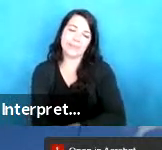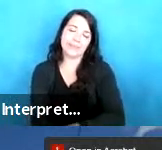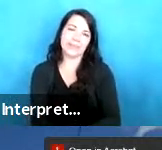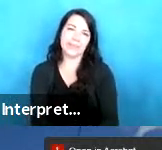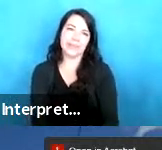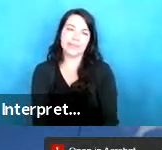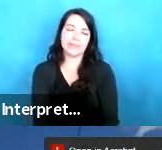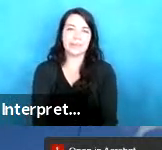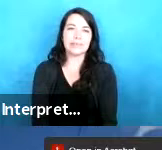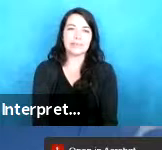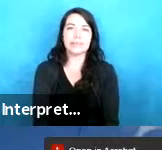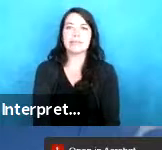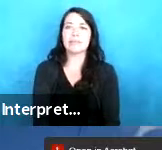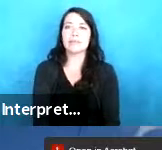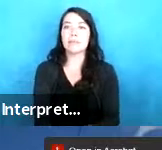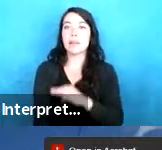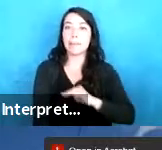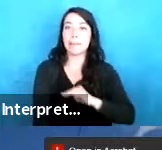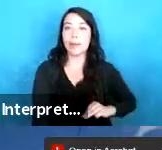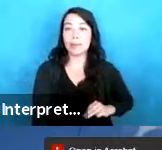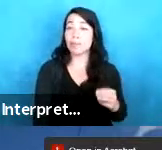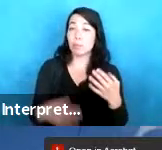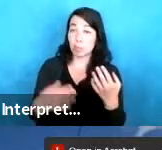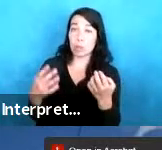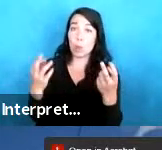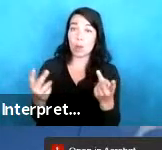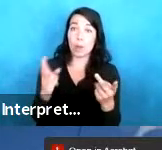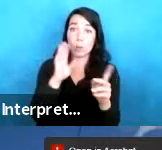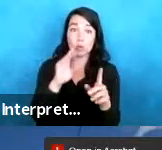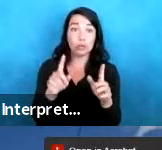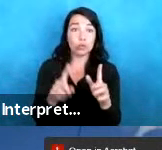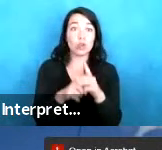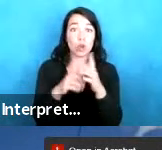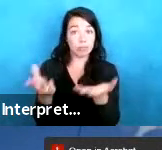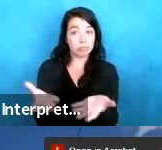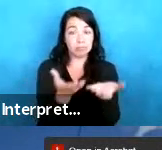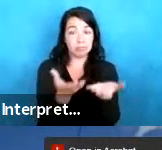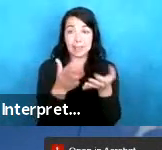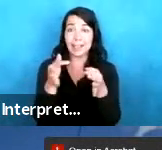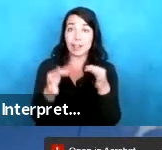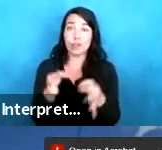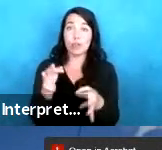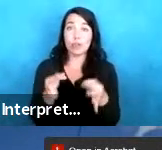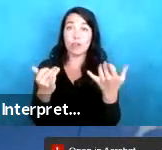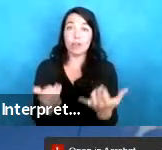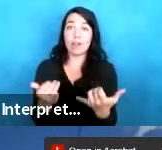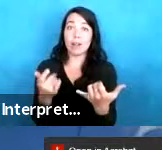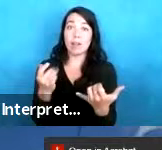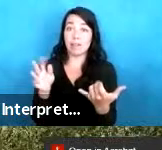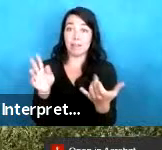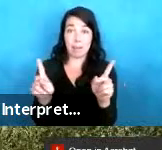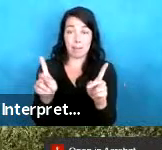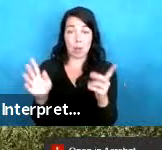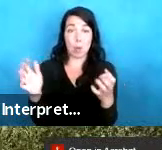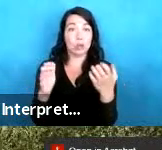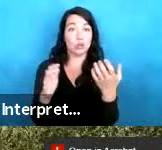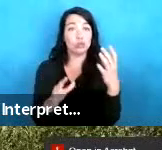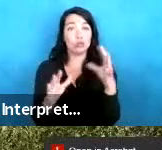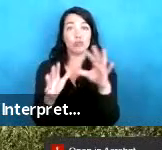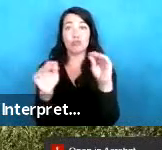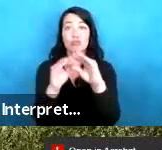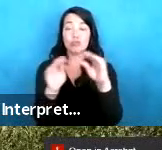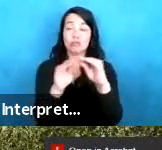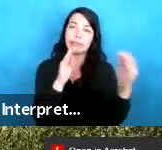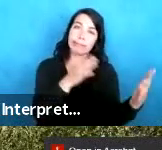Very well. So we will begin the hearing. We'll open that up and ask anybody who wishes to speak in favor or against to speak